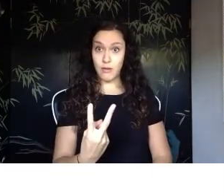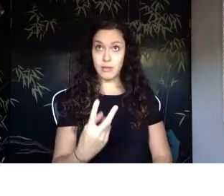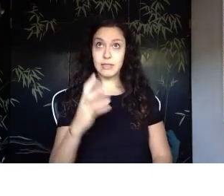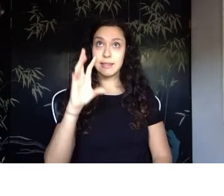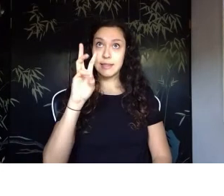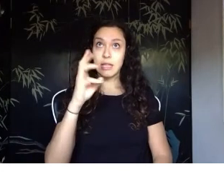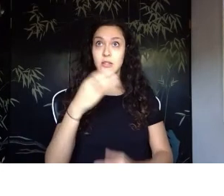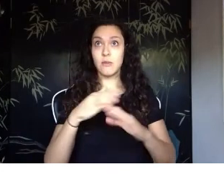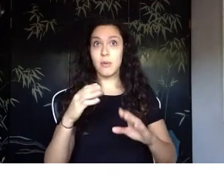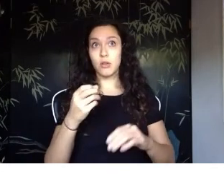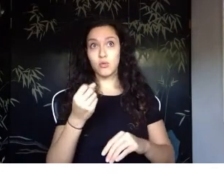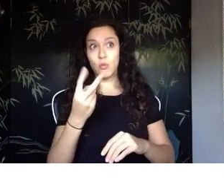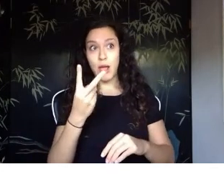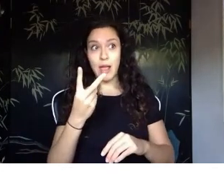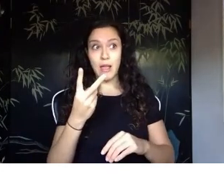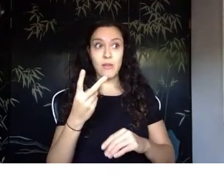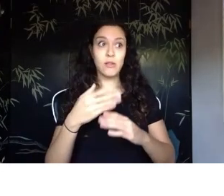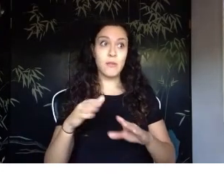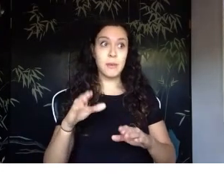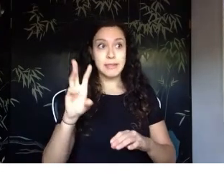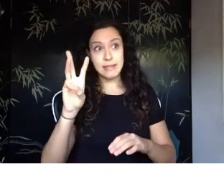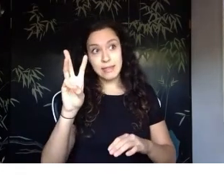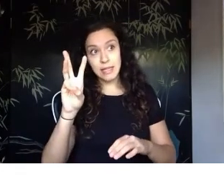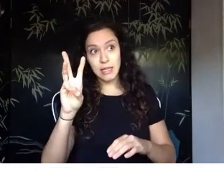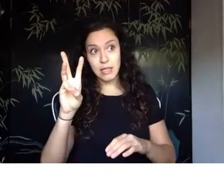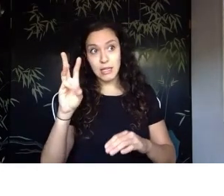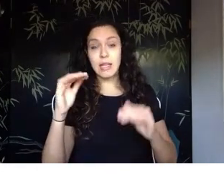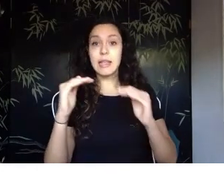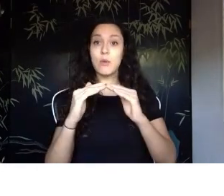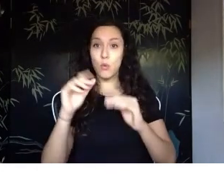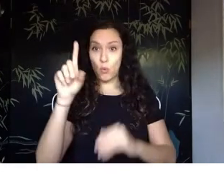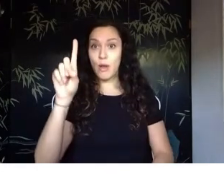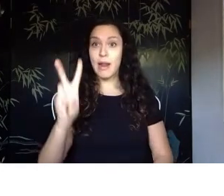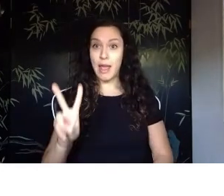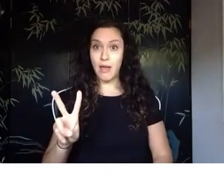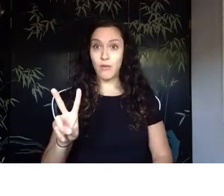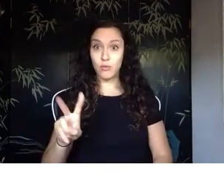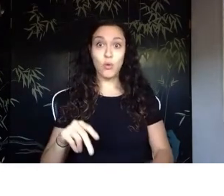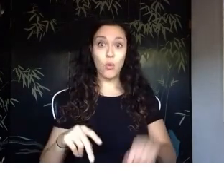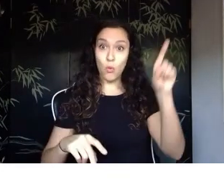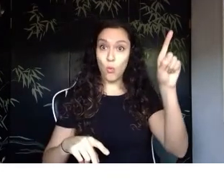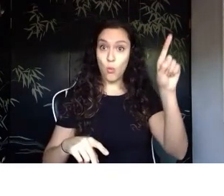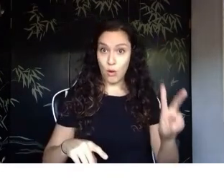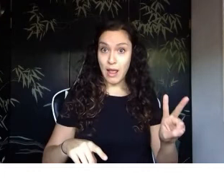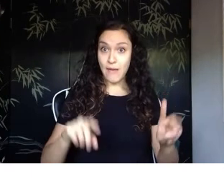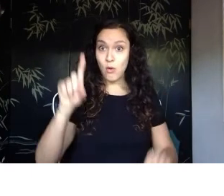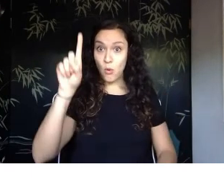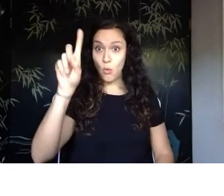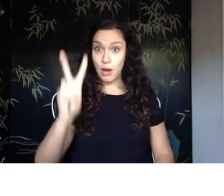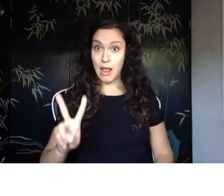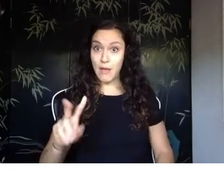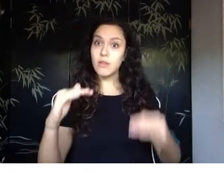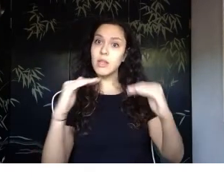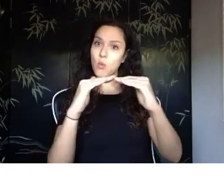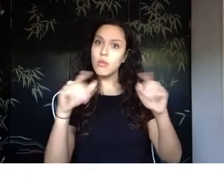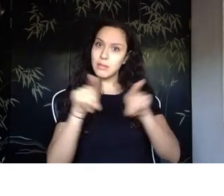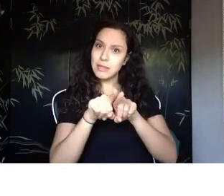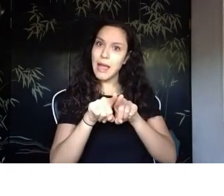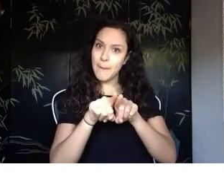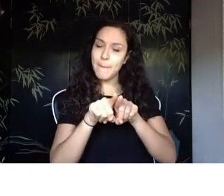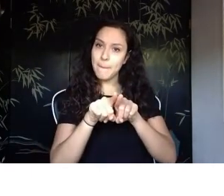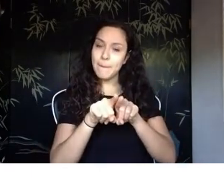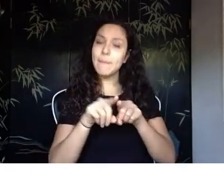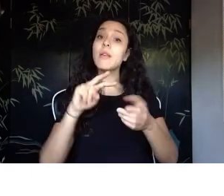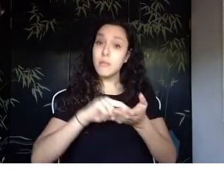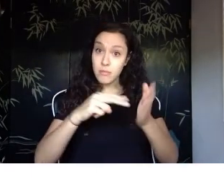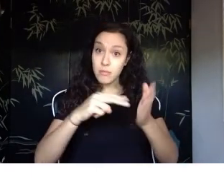Okay, and 6/12. 6 out of 12 divided by 6 divided by 6. I get 1/2. They